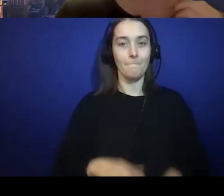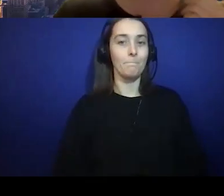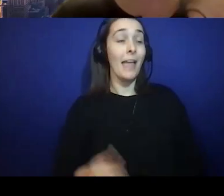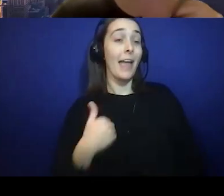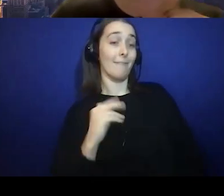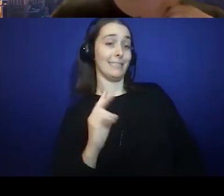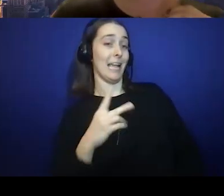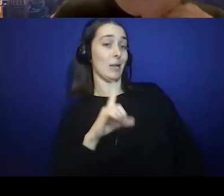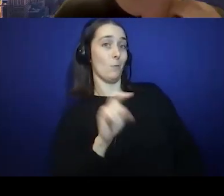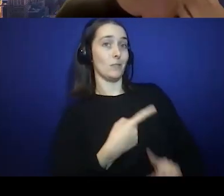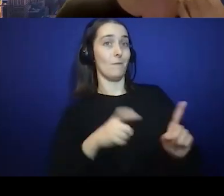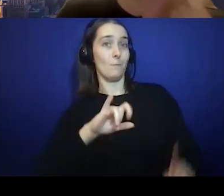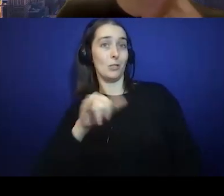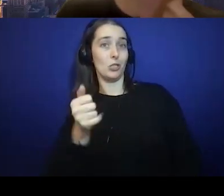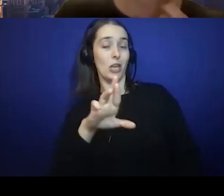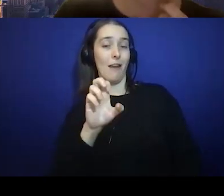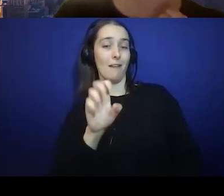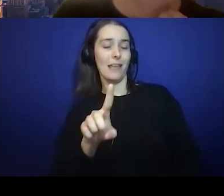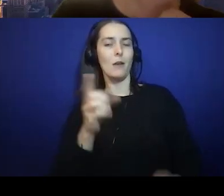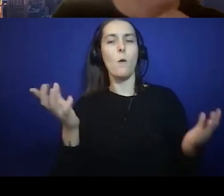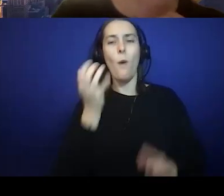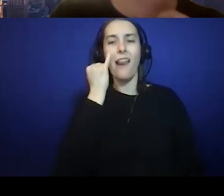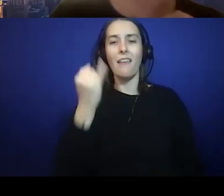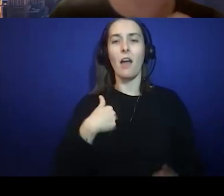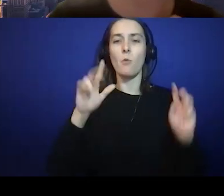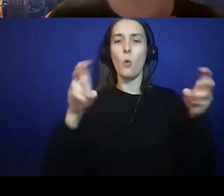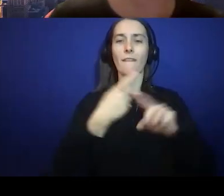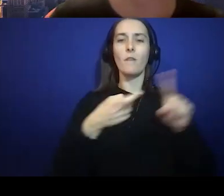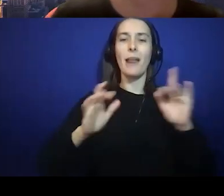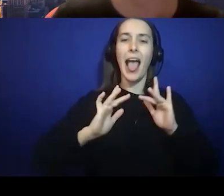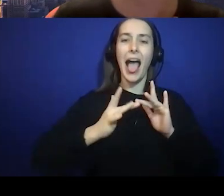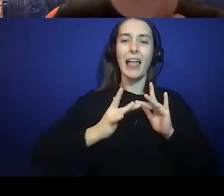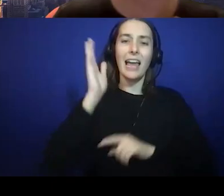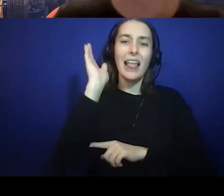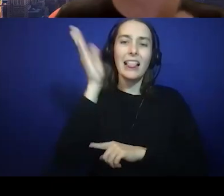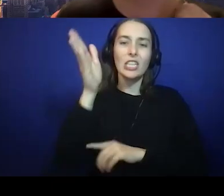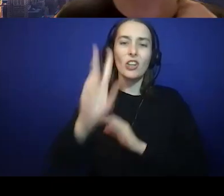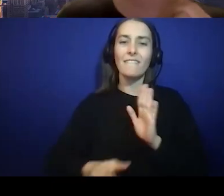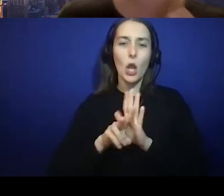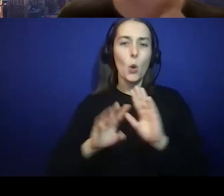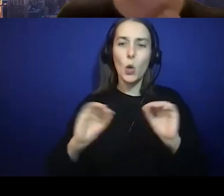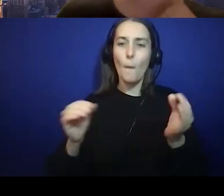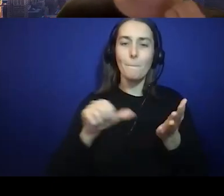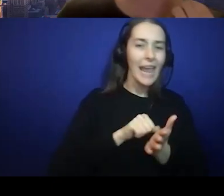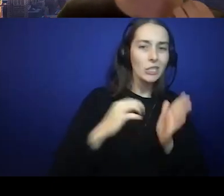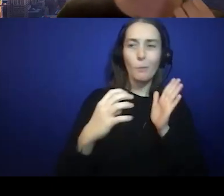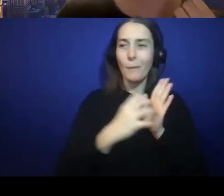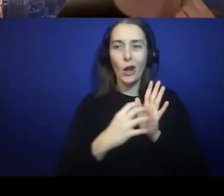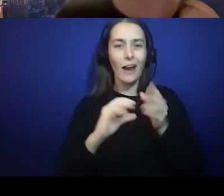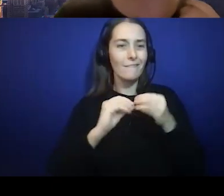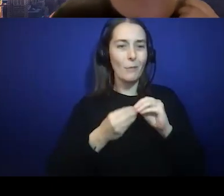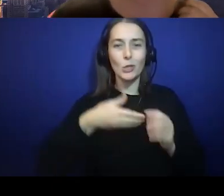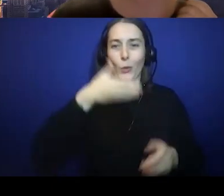Jared. What if I'm quoting from an online lecture video? Since there are no page paragraph numbers, does there need